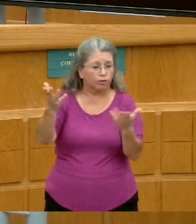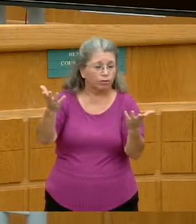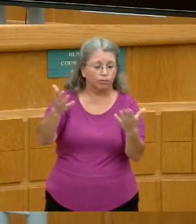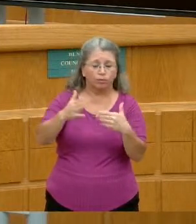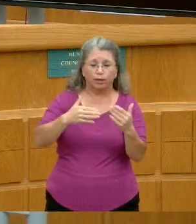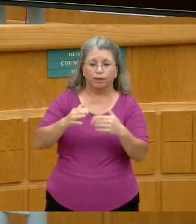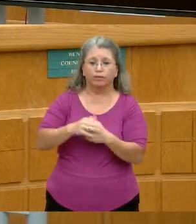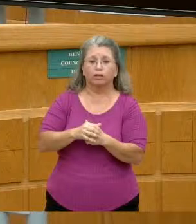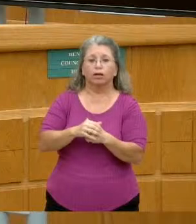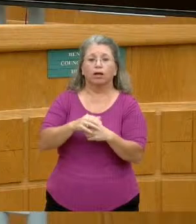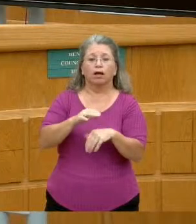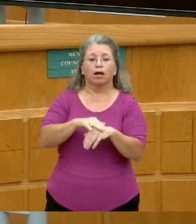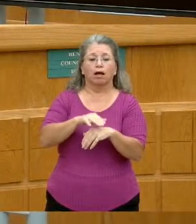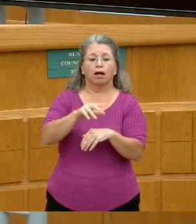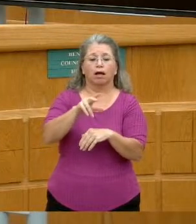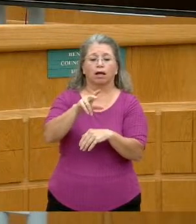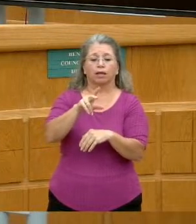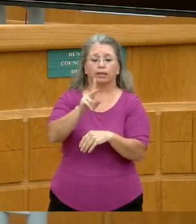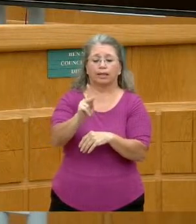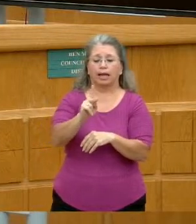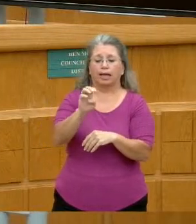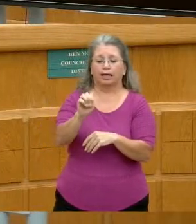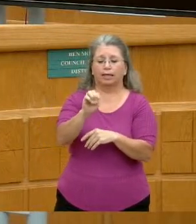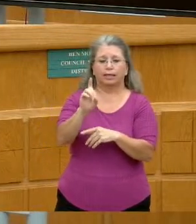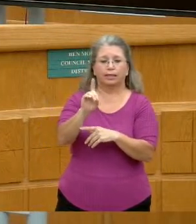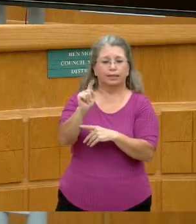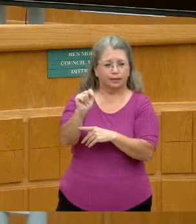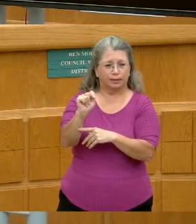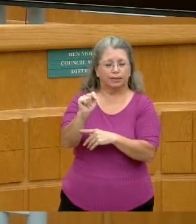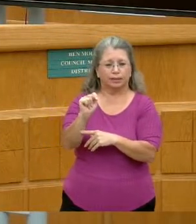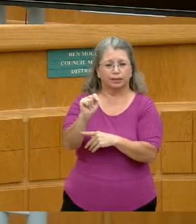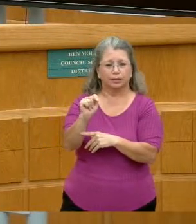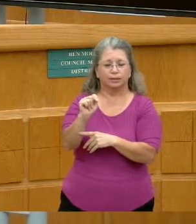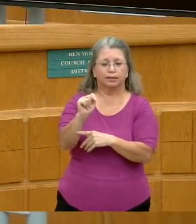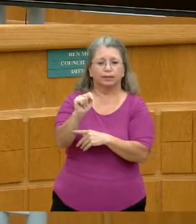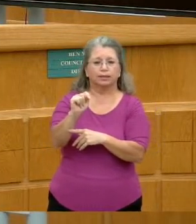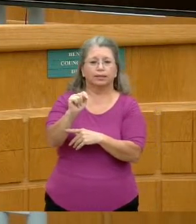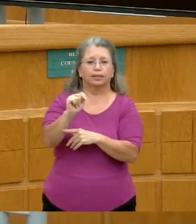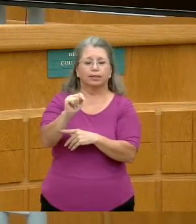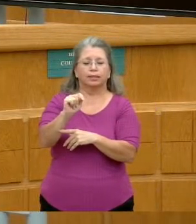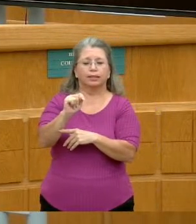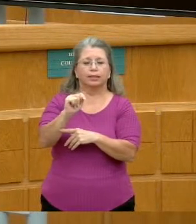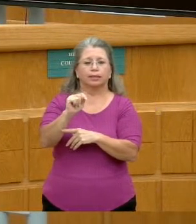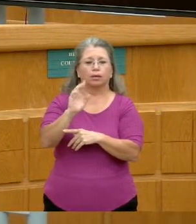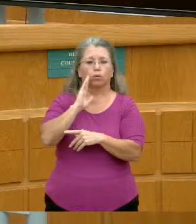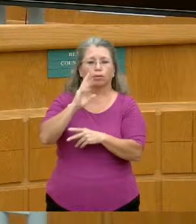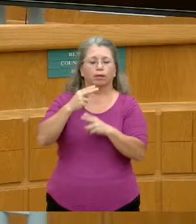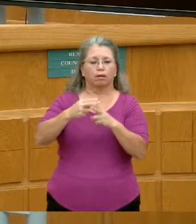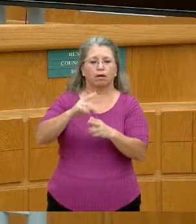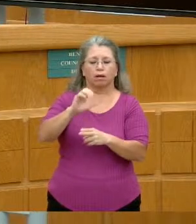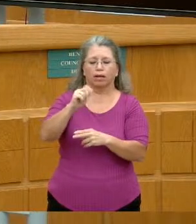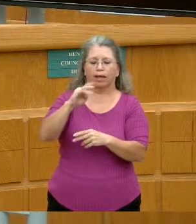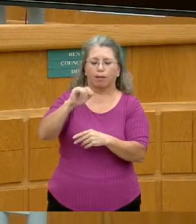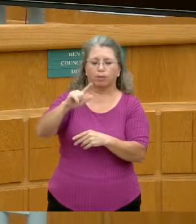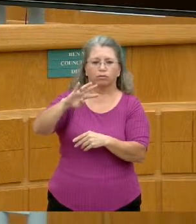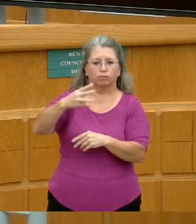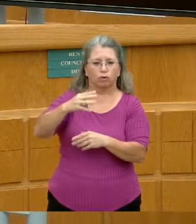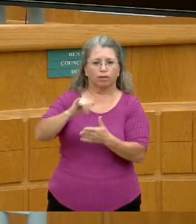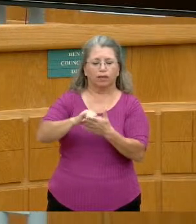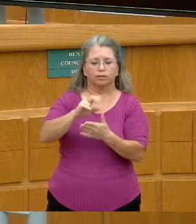on our public television station, KEDT. Capital 4th will be the 244th birthday